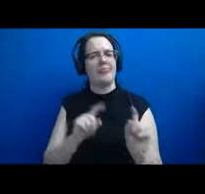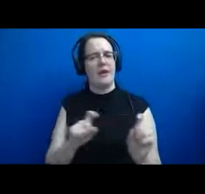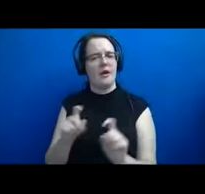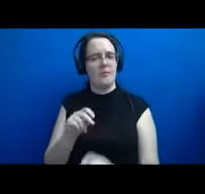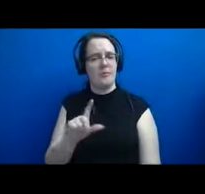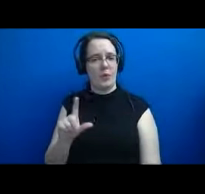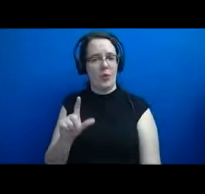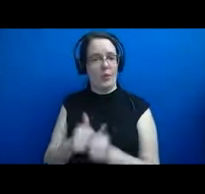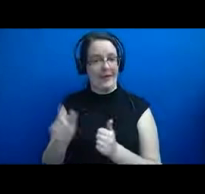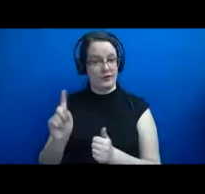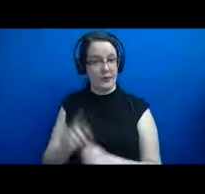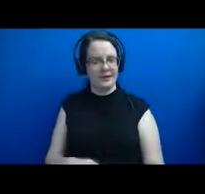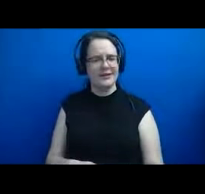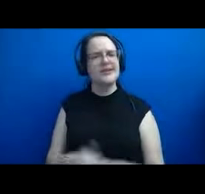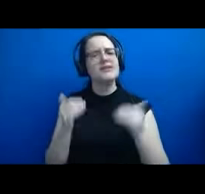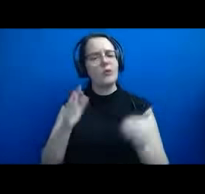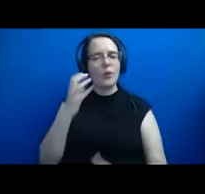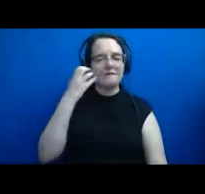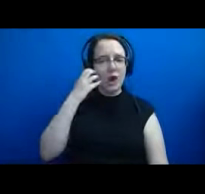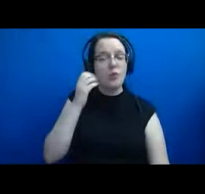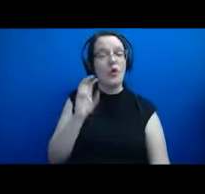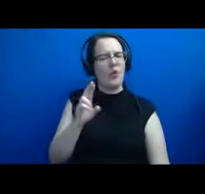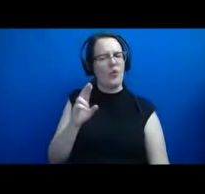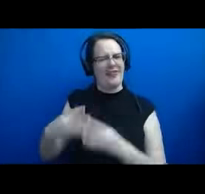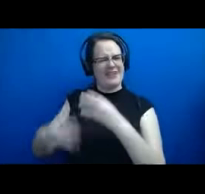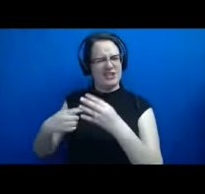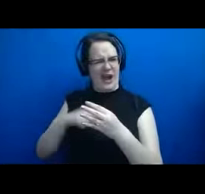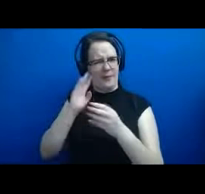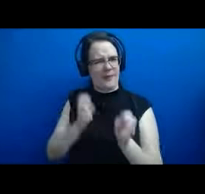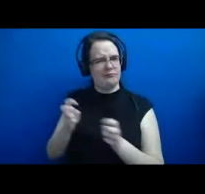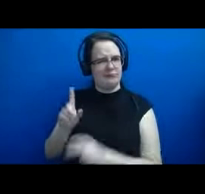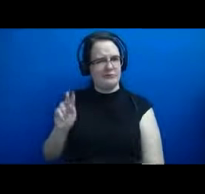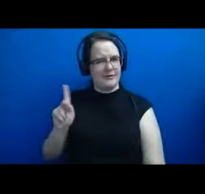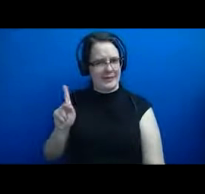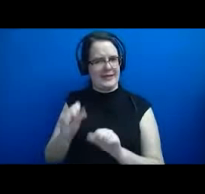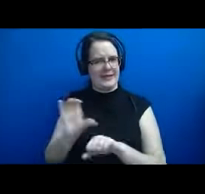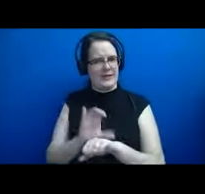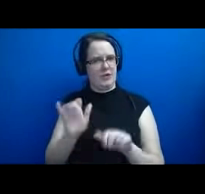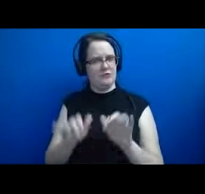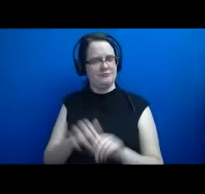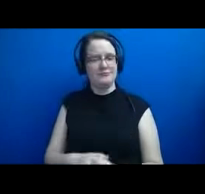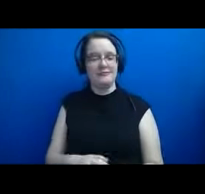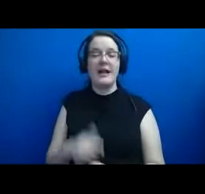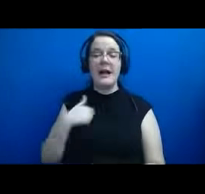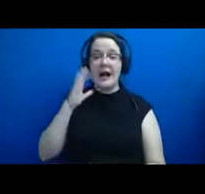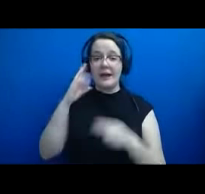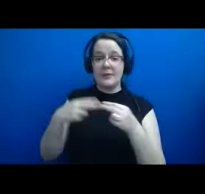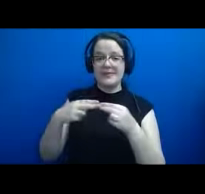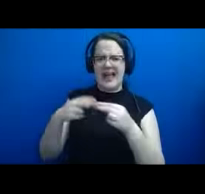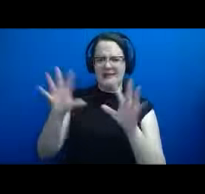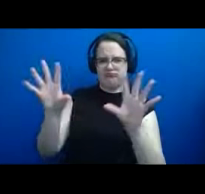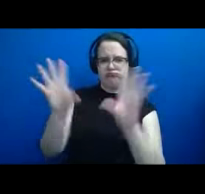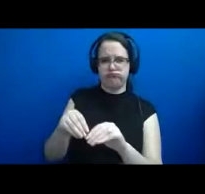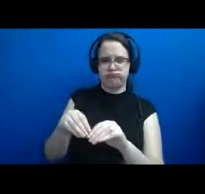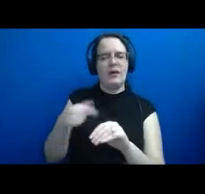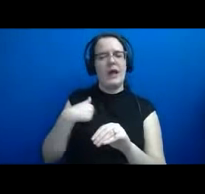out your phones, or we will drop in the chat the link. And I'm going to stop sharing the PowerPoint and launch the